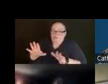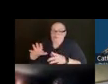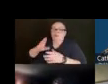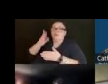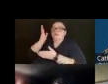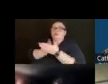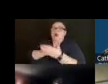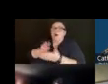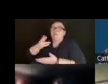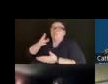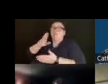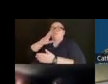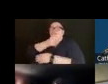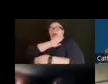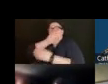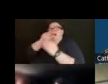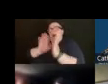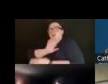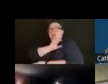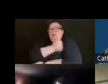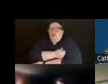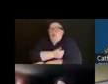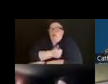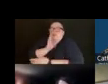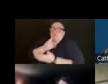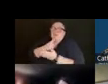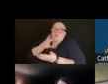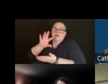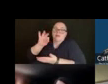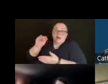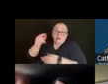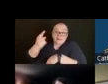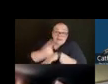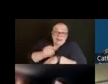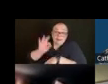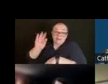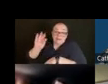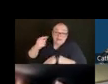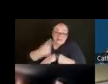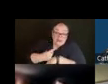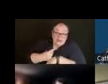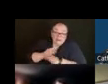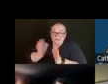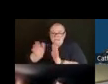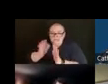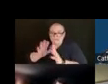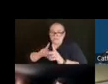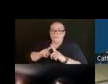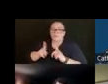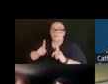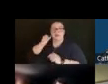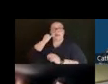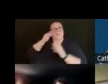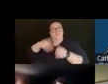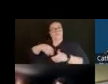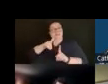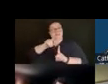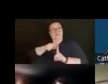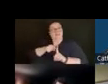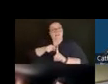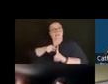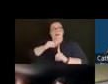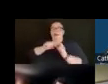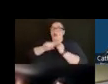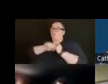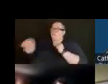days. But in any case, you can usually get an extension for a person with a disability, but it